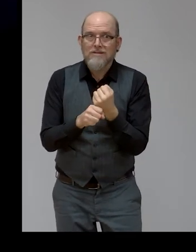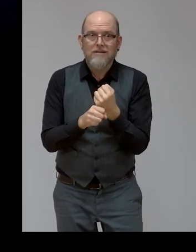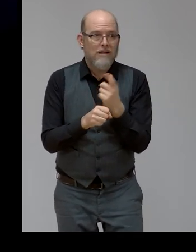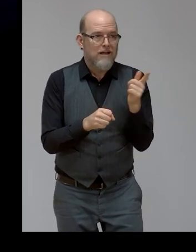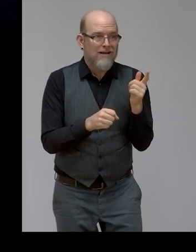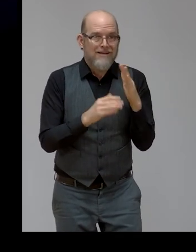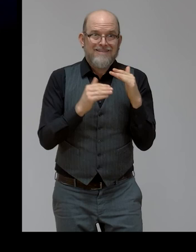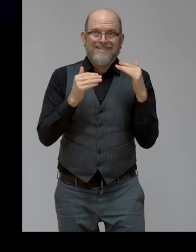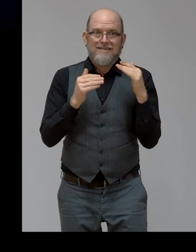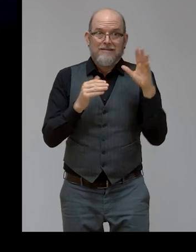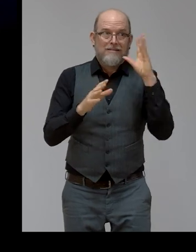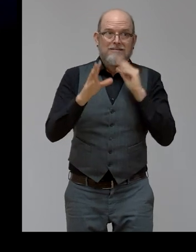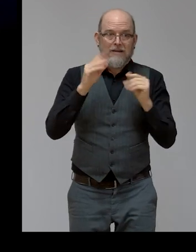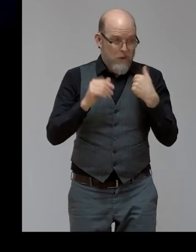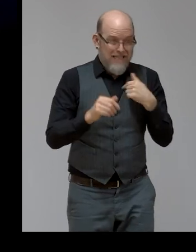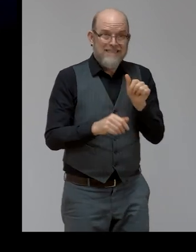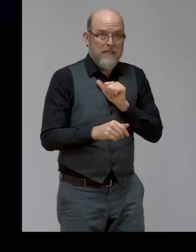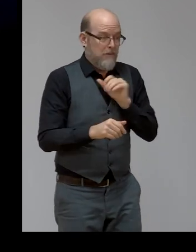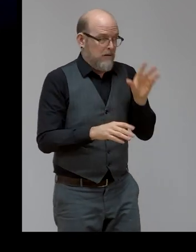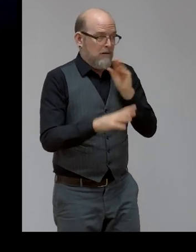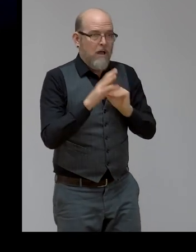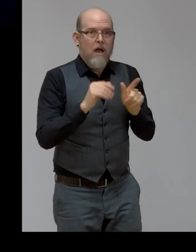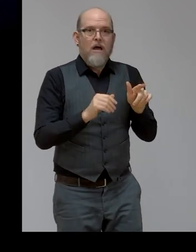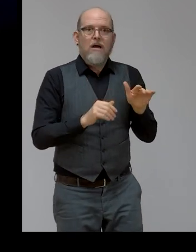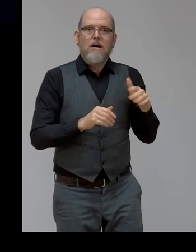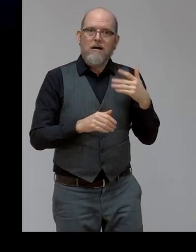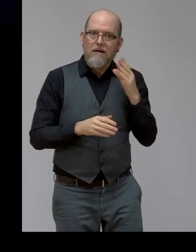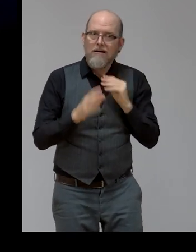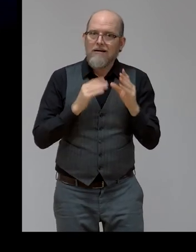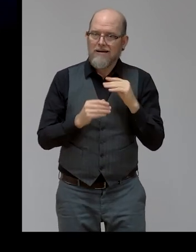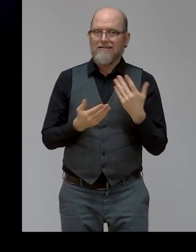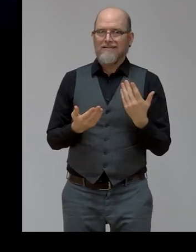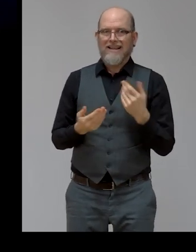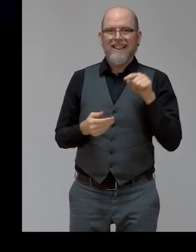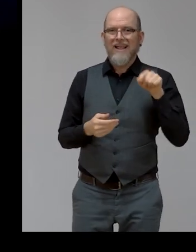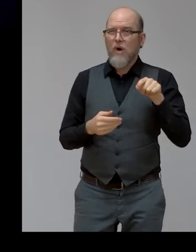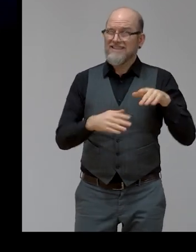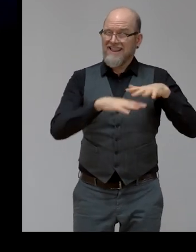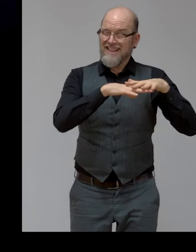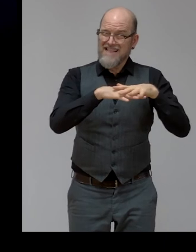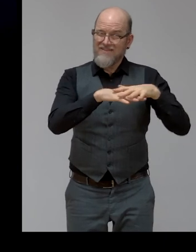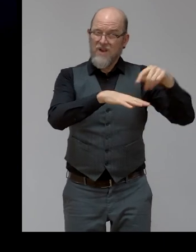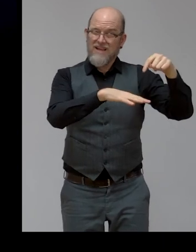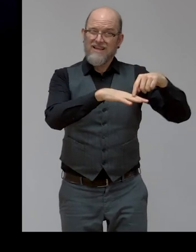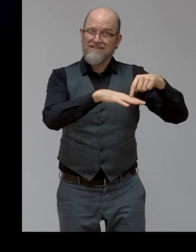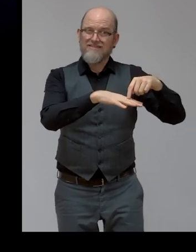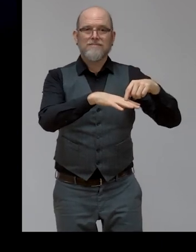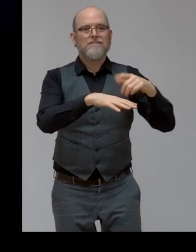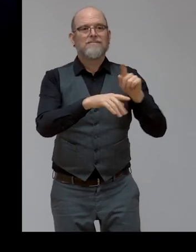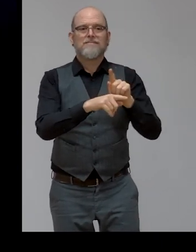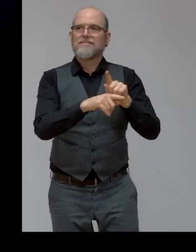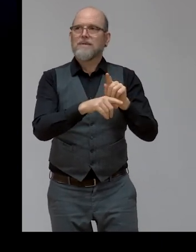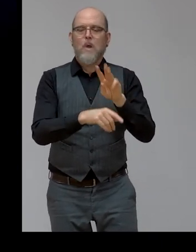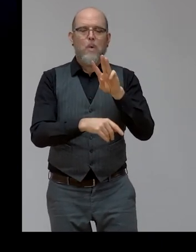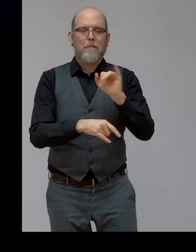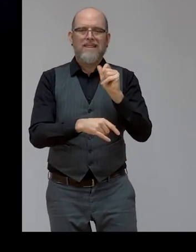And a lot of times I bring what I hear from the Disability Thematic Network, you know, our webinars, our meetings, I